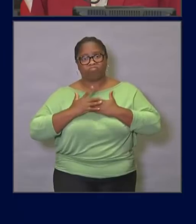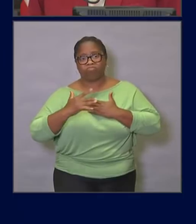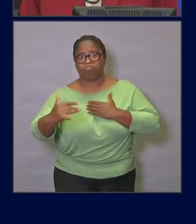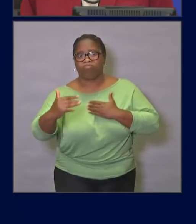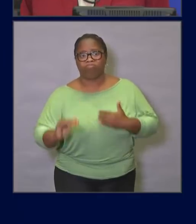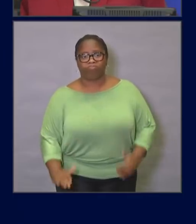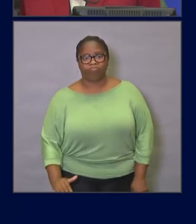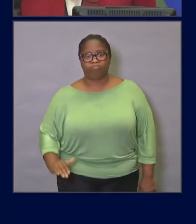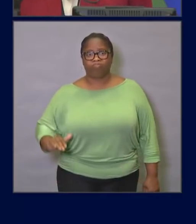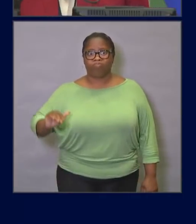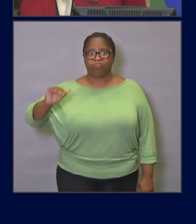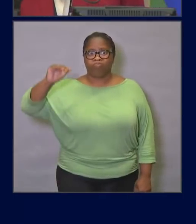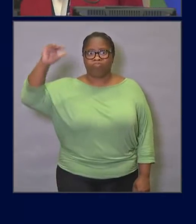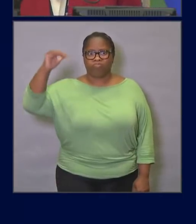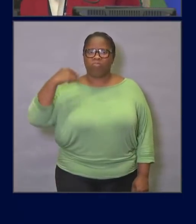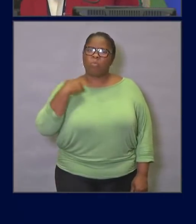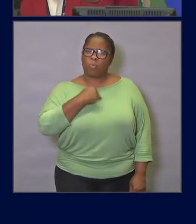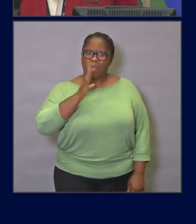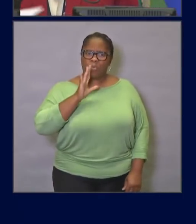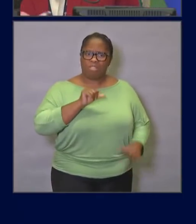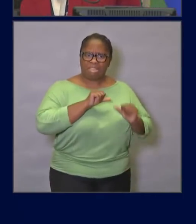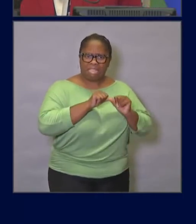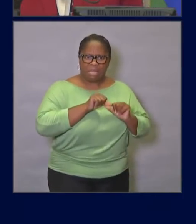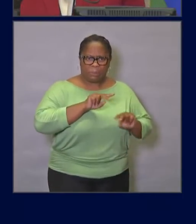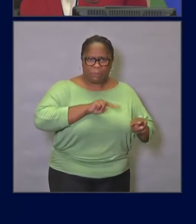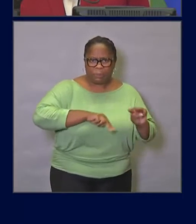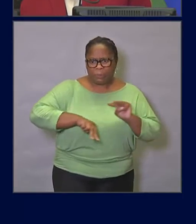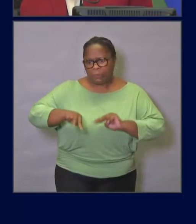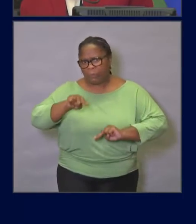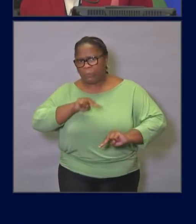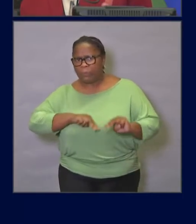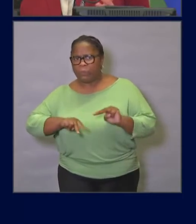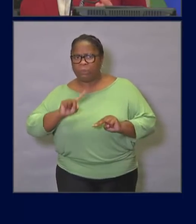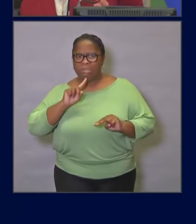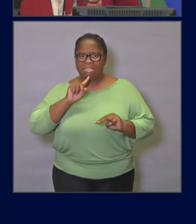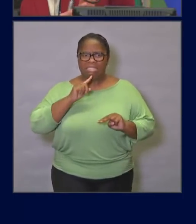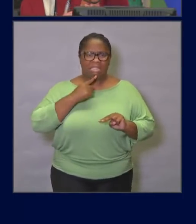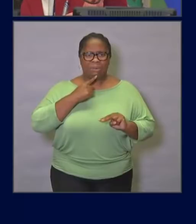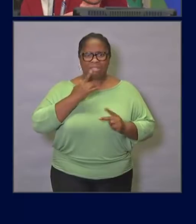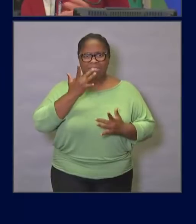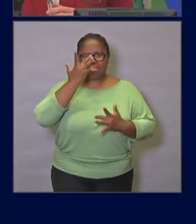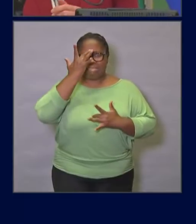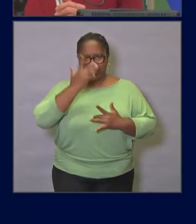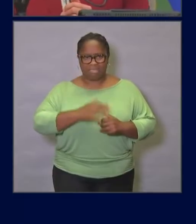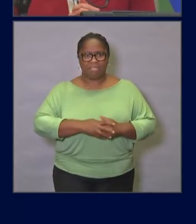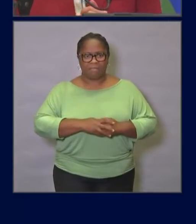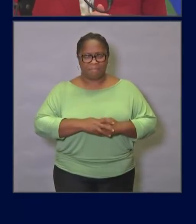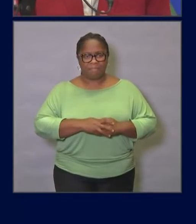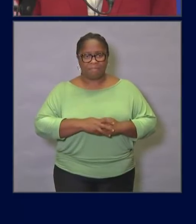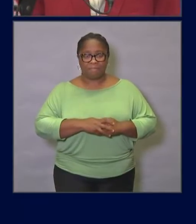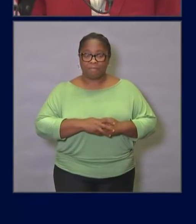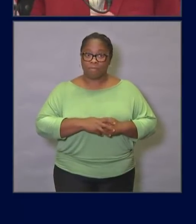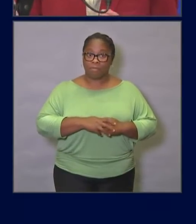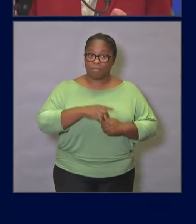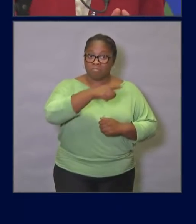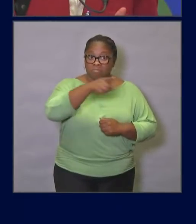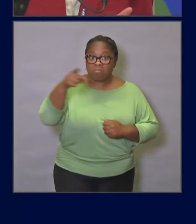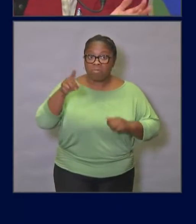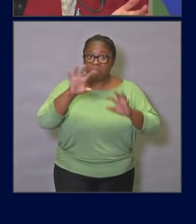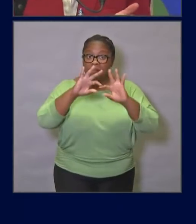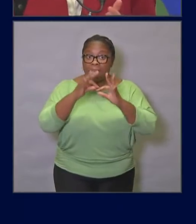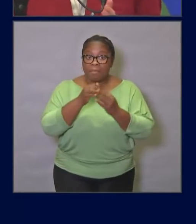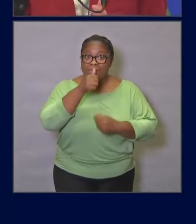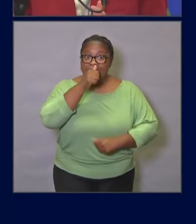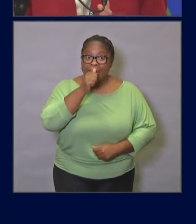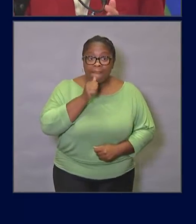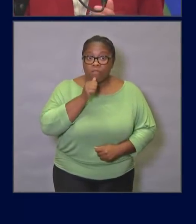potentially serious pediatric outcome. To the families who are suffering with children who are sick, I